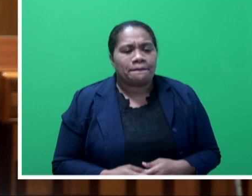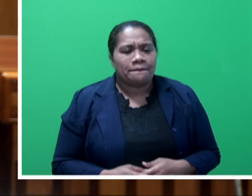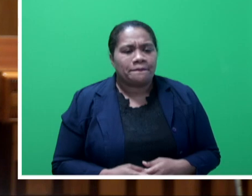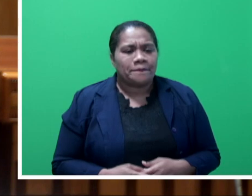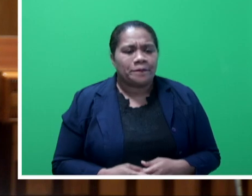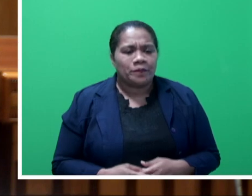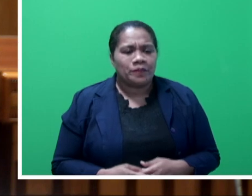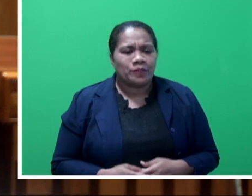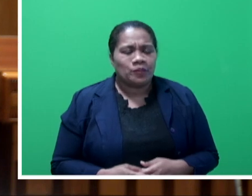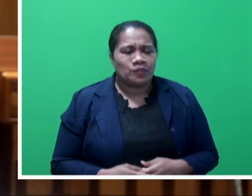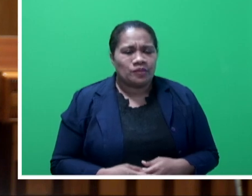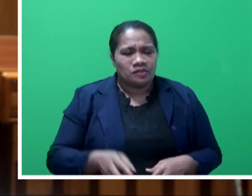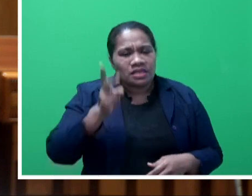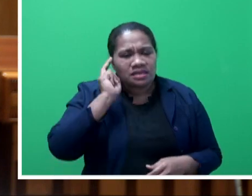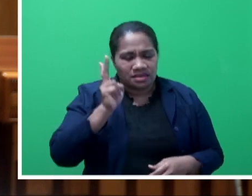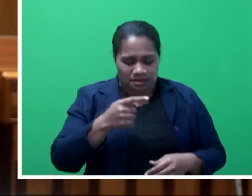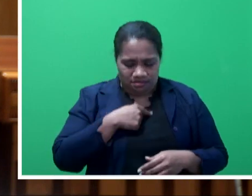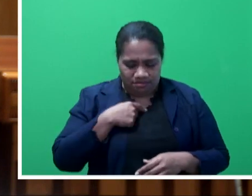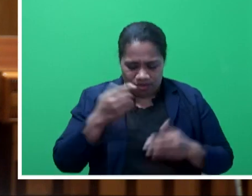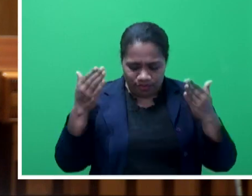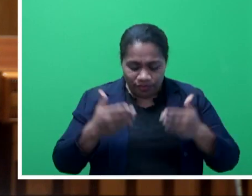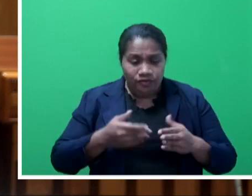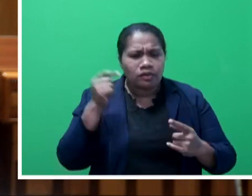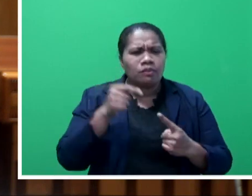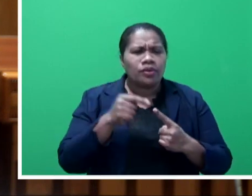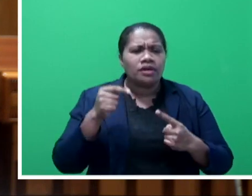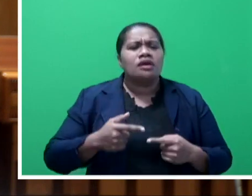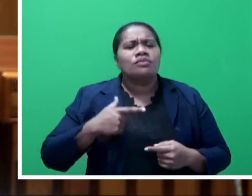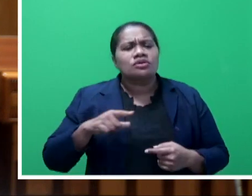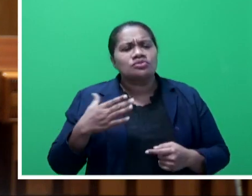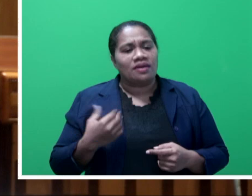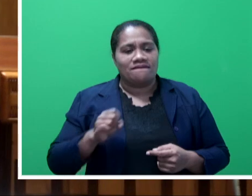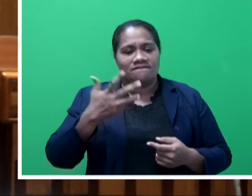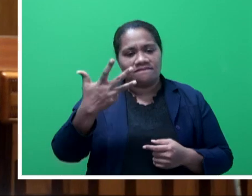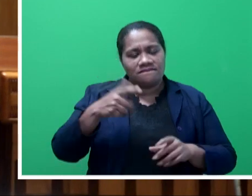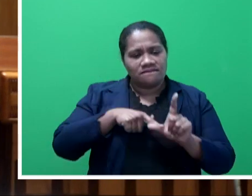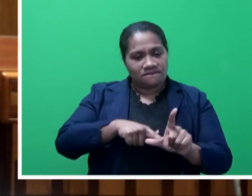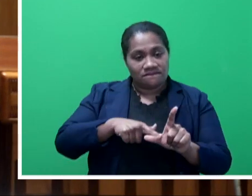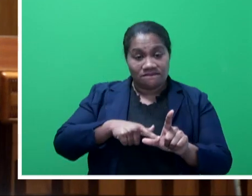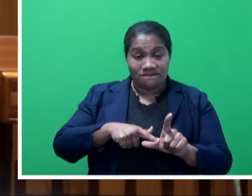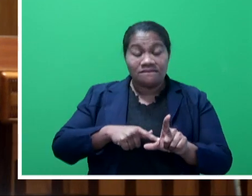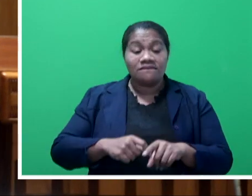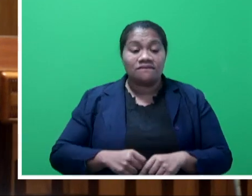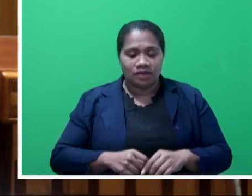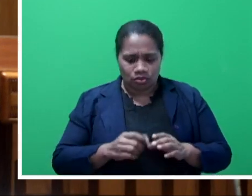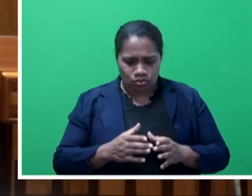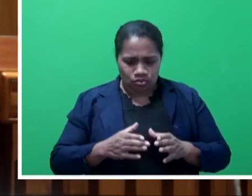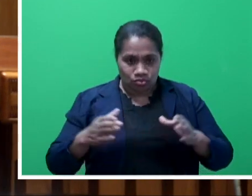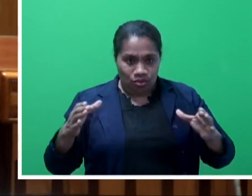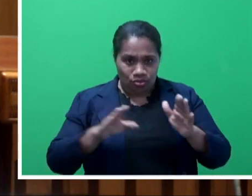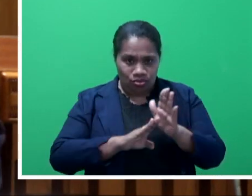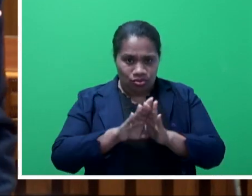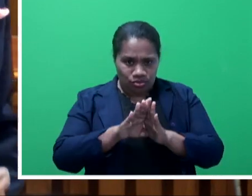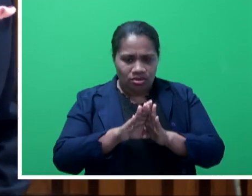and I again come back to the point. Because we had 9 years of growth, it does not mean that because you have